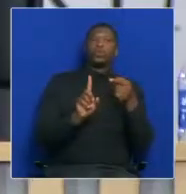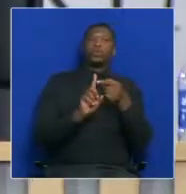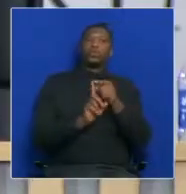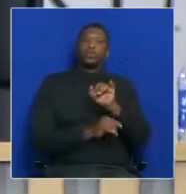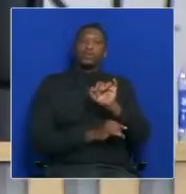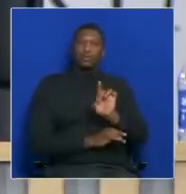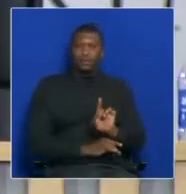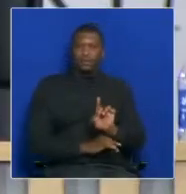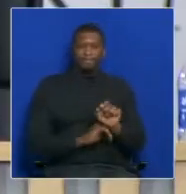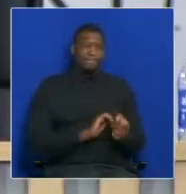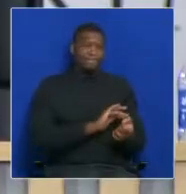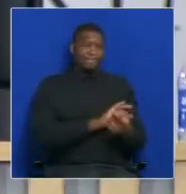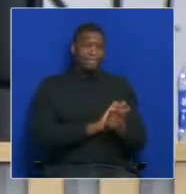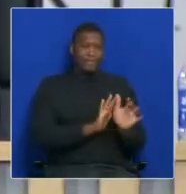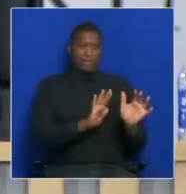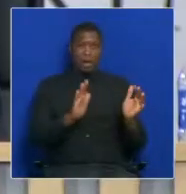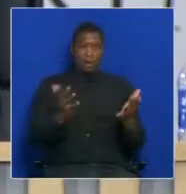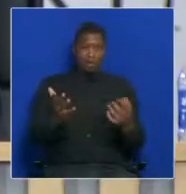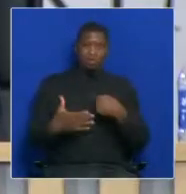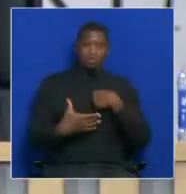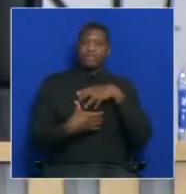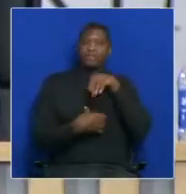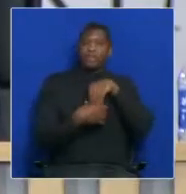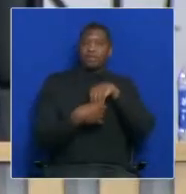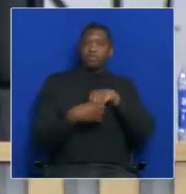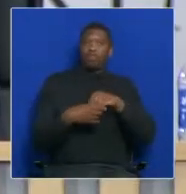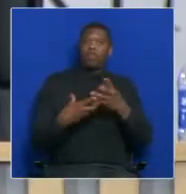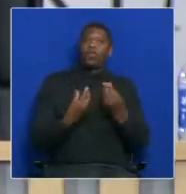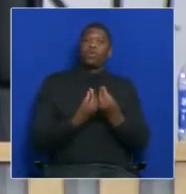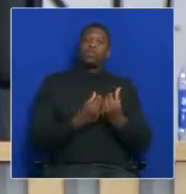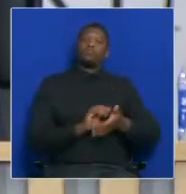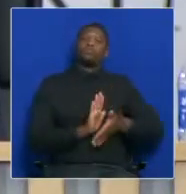with operations, hence I was chairing that